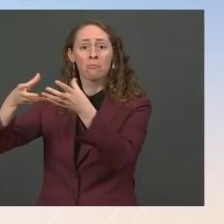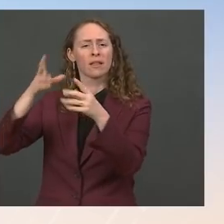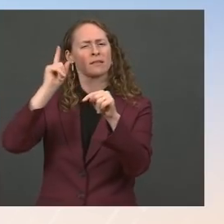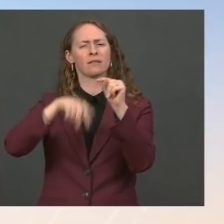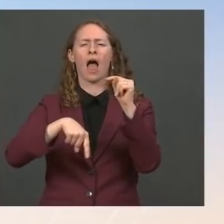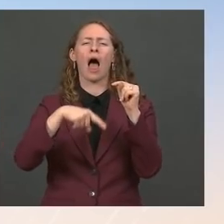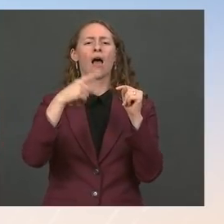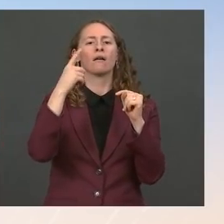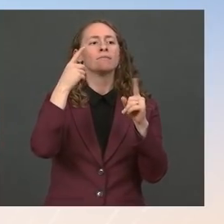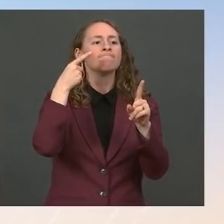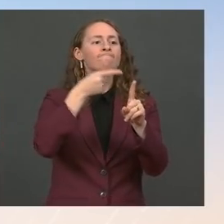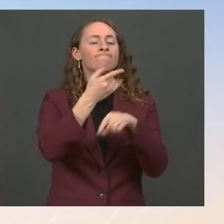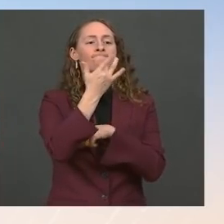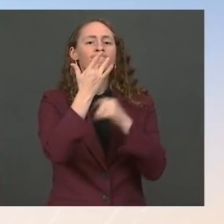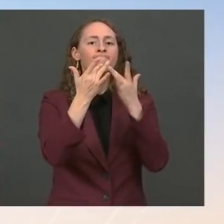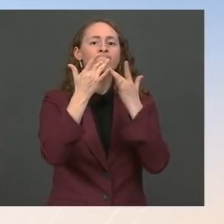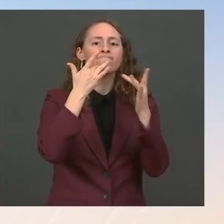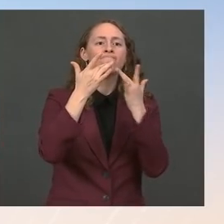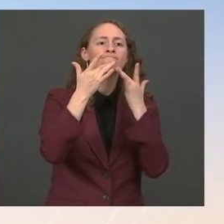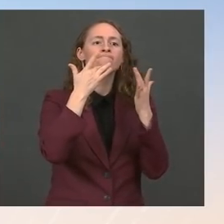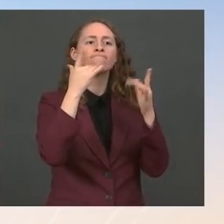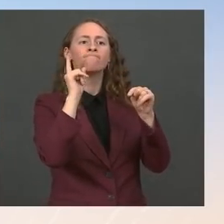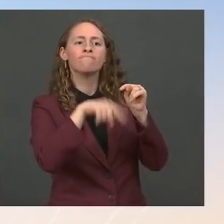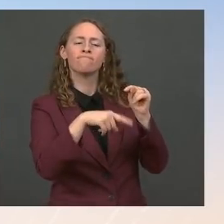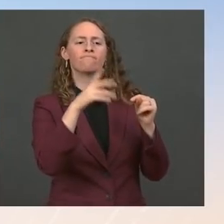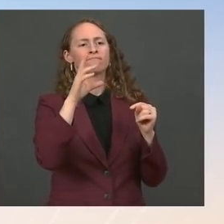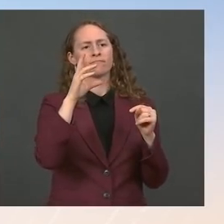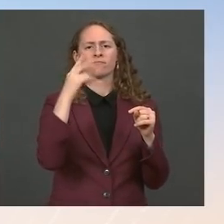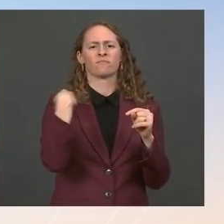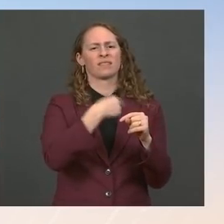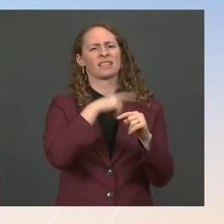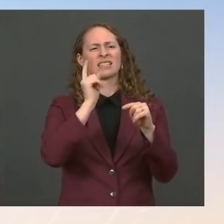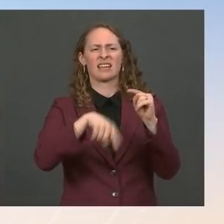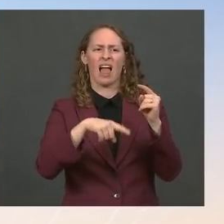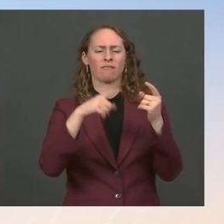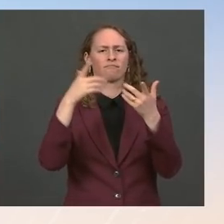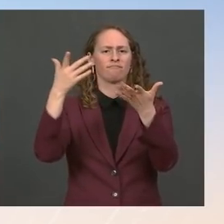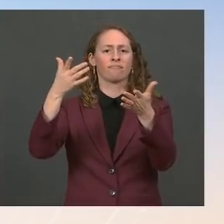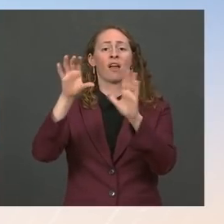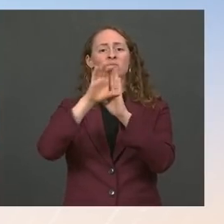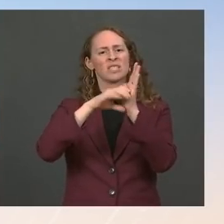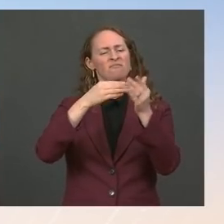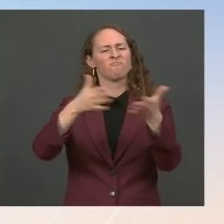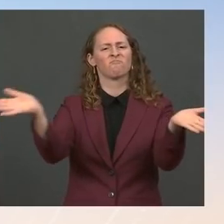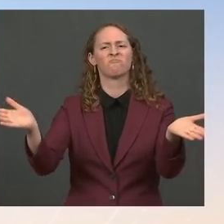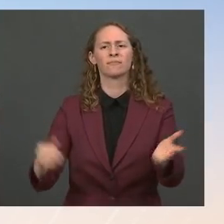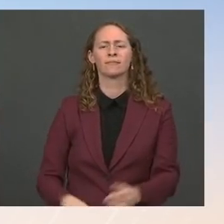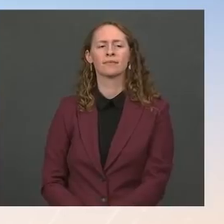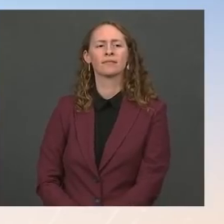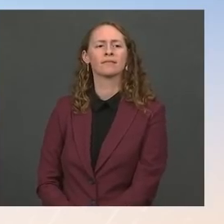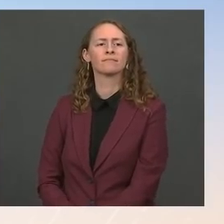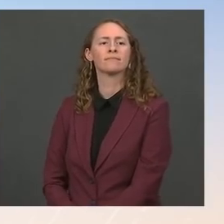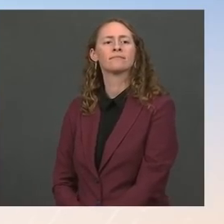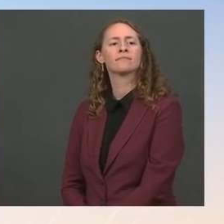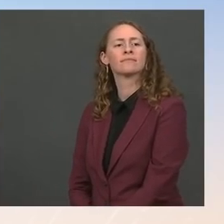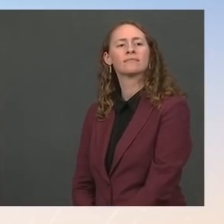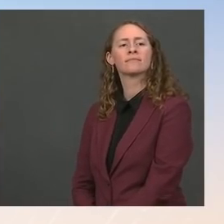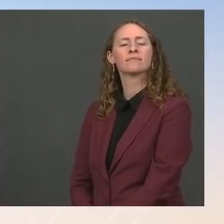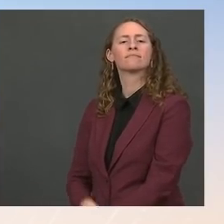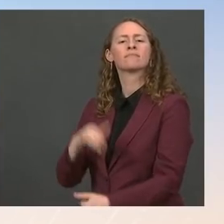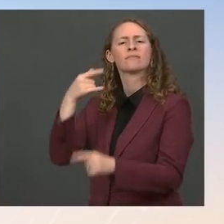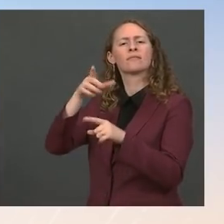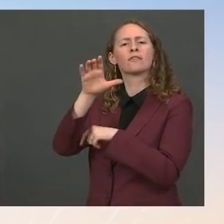and apparent effort to subvert the Constitution itself. Right. Thank you, Jen. I have a carbon tax question and a voting rights question. Sure. On carbon